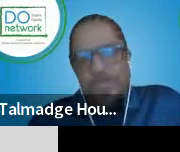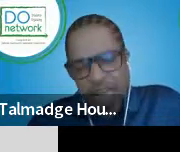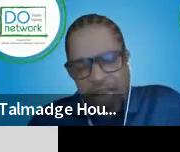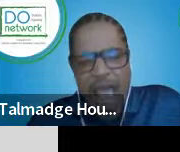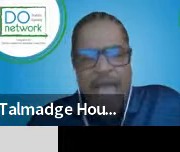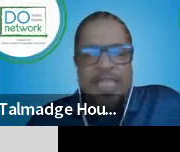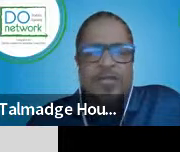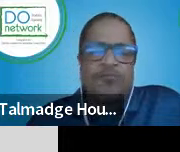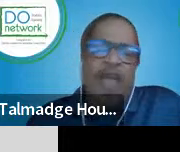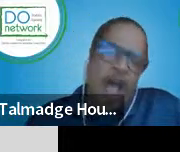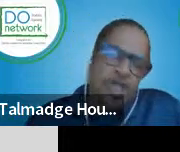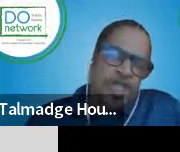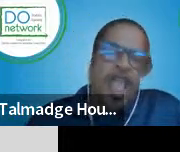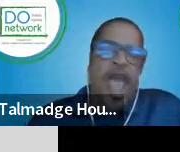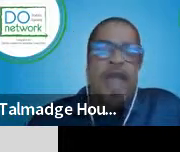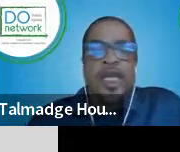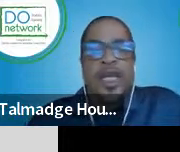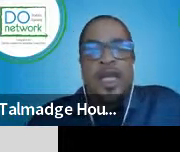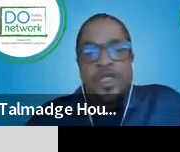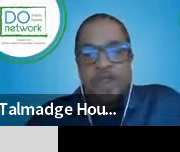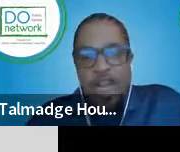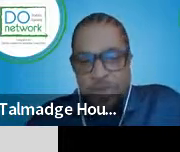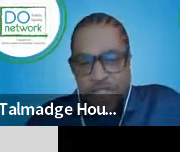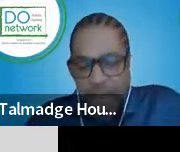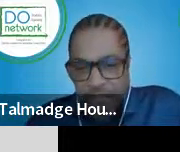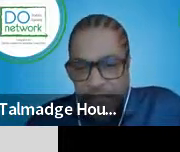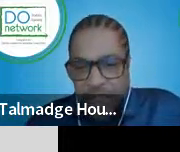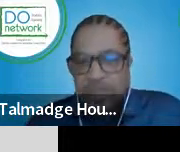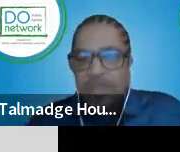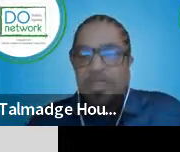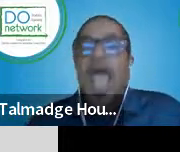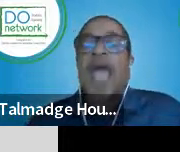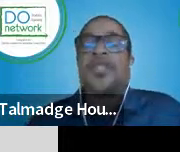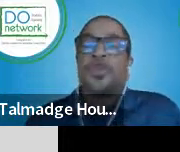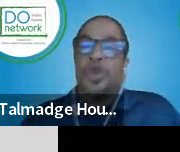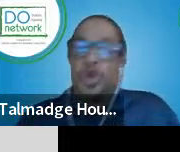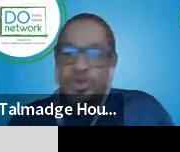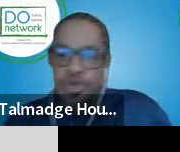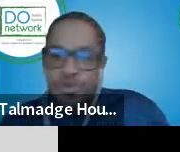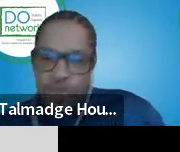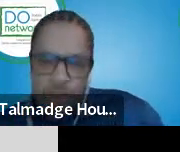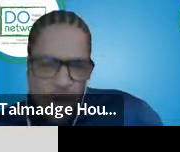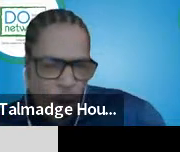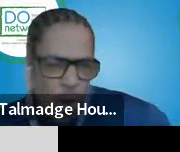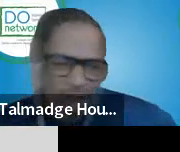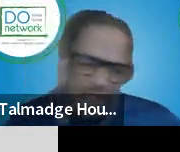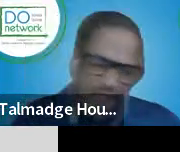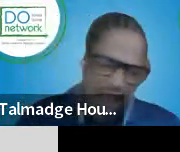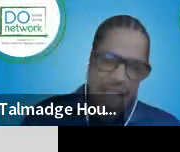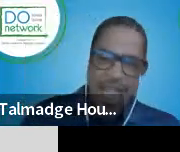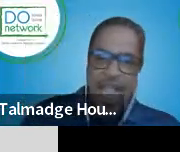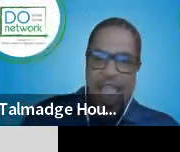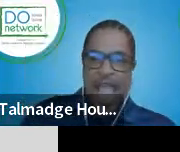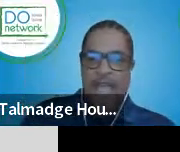the Olmstead Act, housing and transportation, and schools,